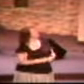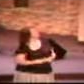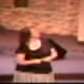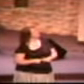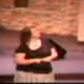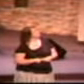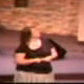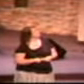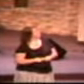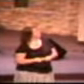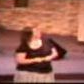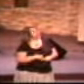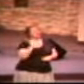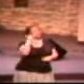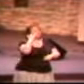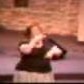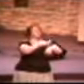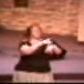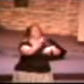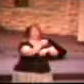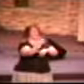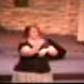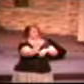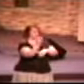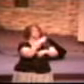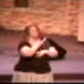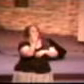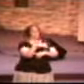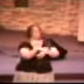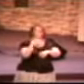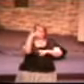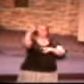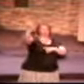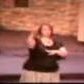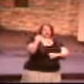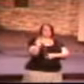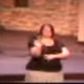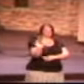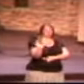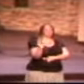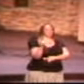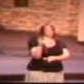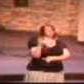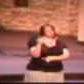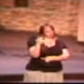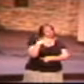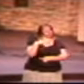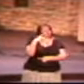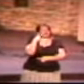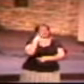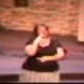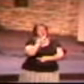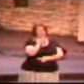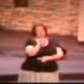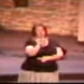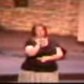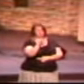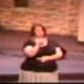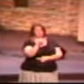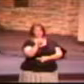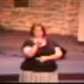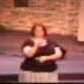And if any of you have ever been to San Francisco, and you've never been right outside of San Francisco to the Muir Woods National Forest,